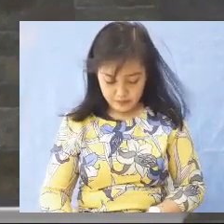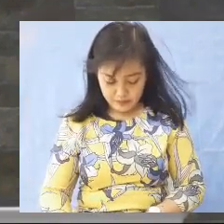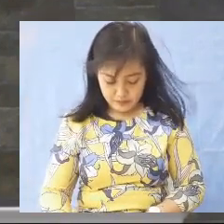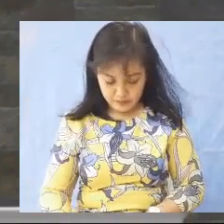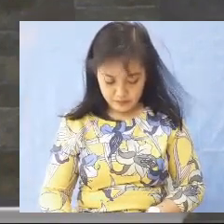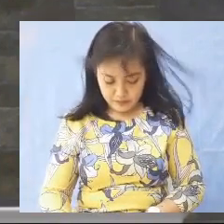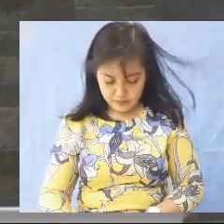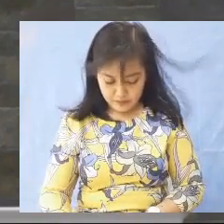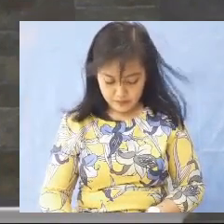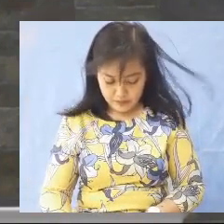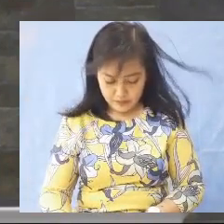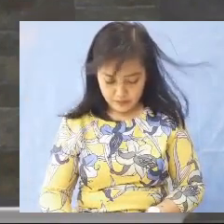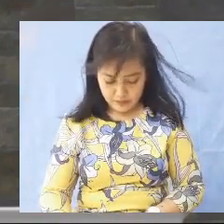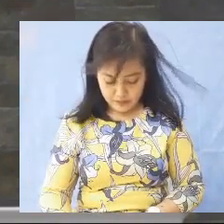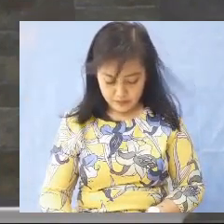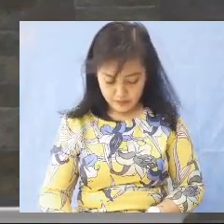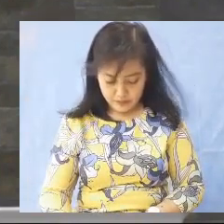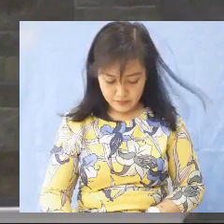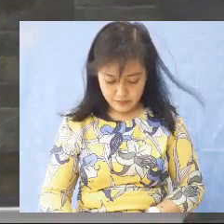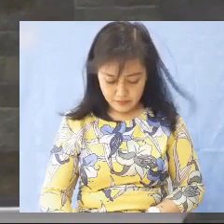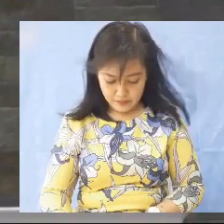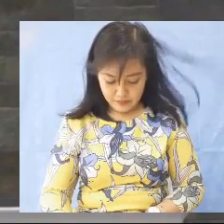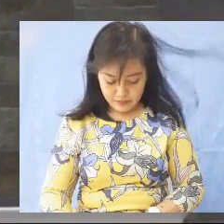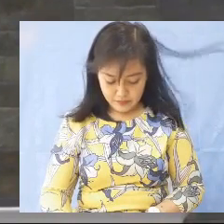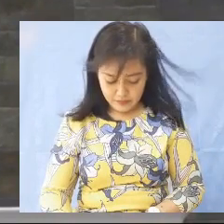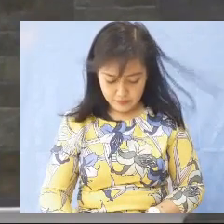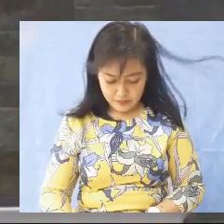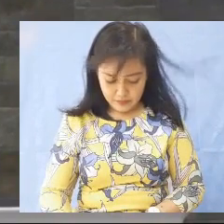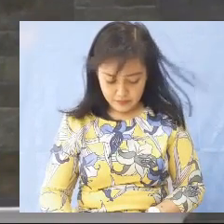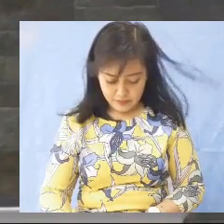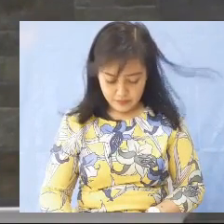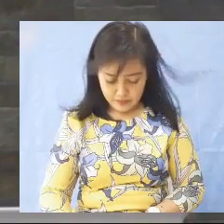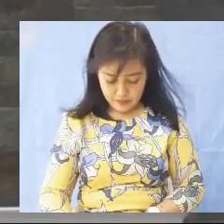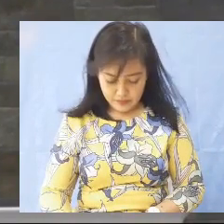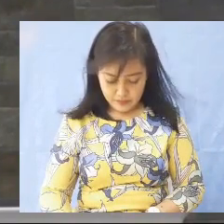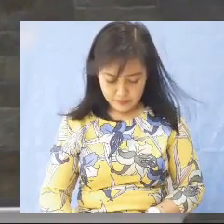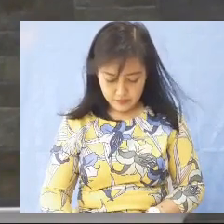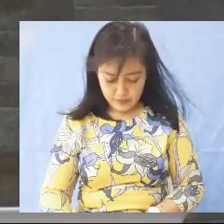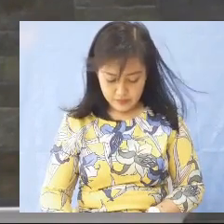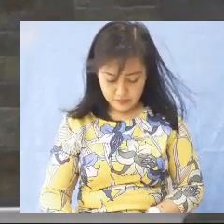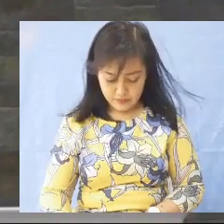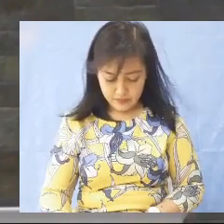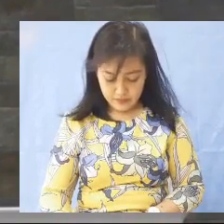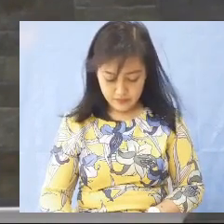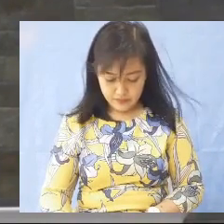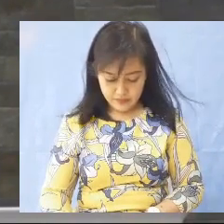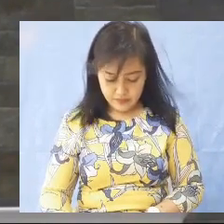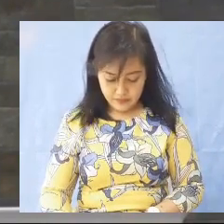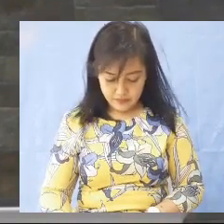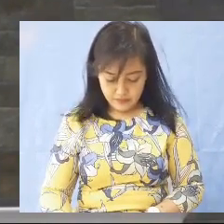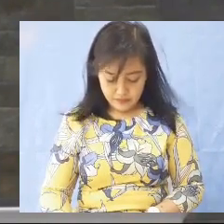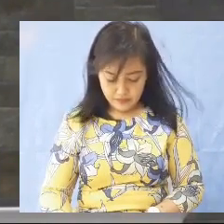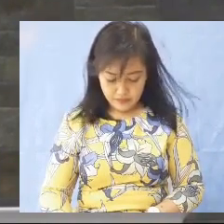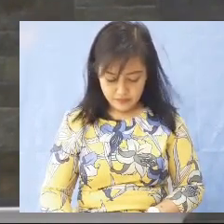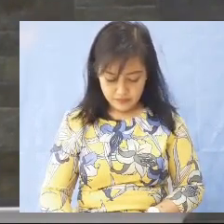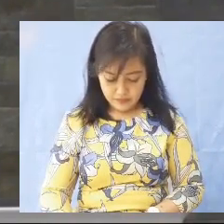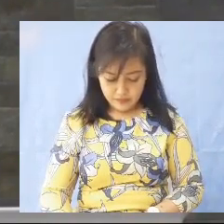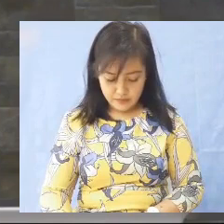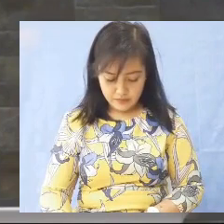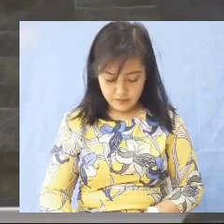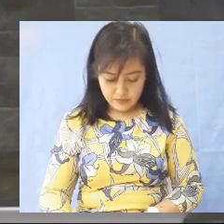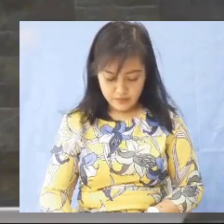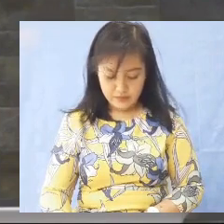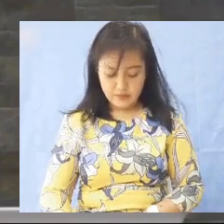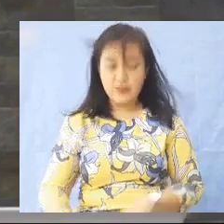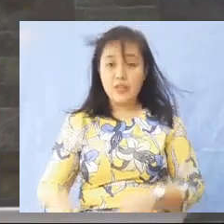believe on him should receive, for the Holy Ghost was not yet given, because that Jesus was not yet glorified. So